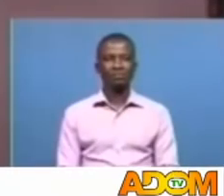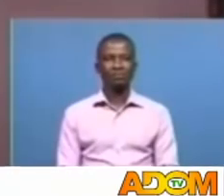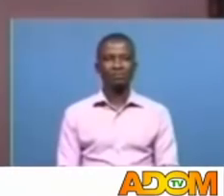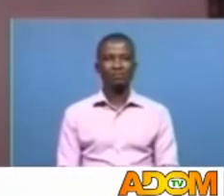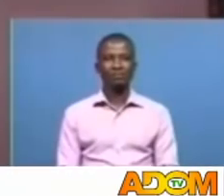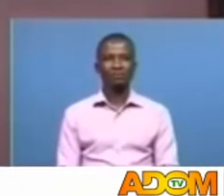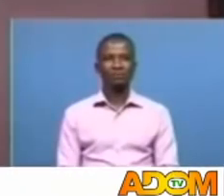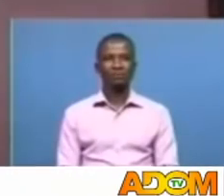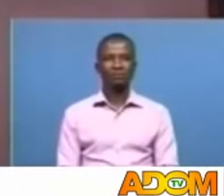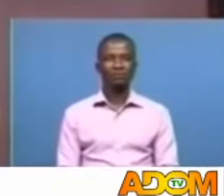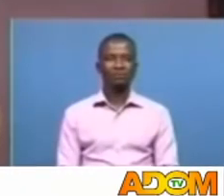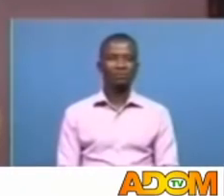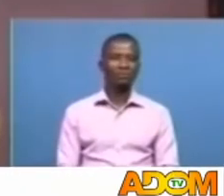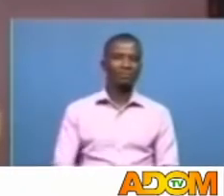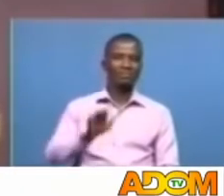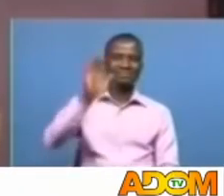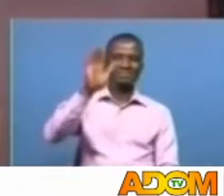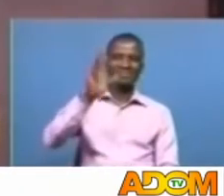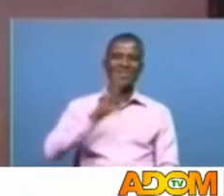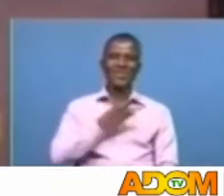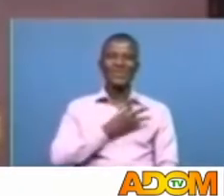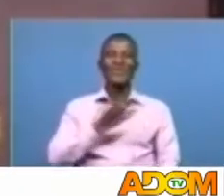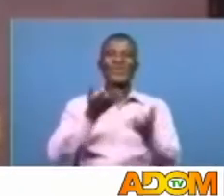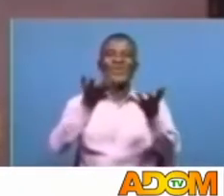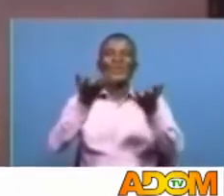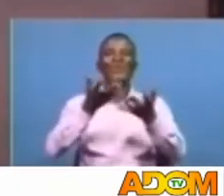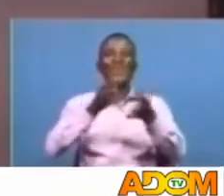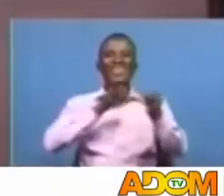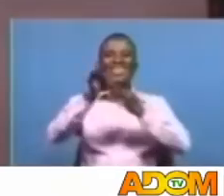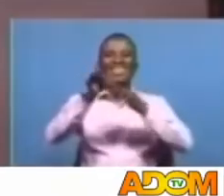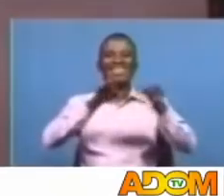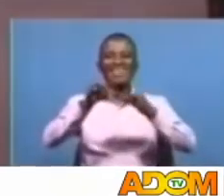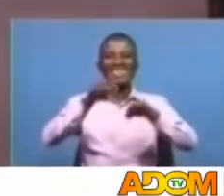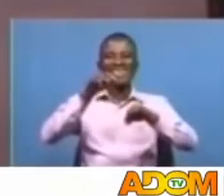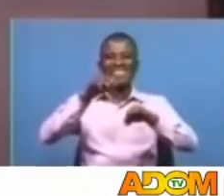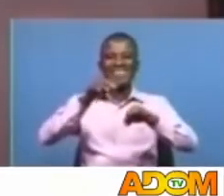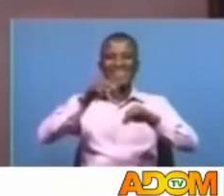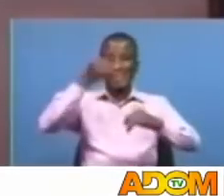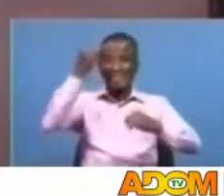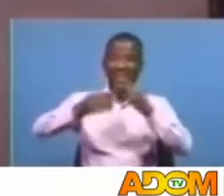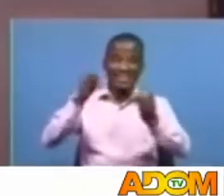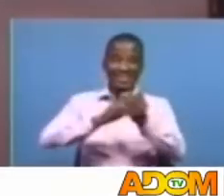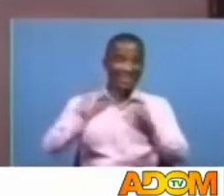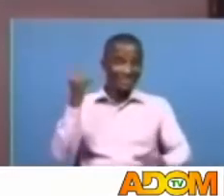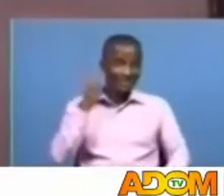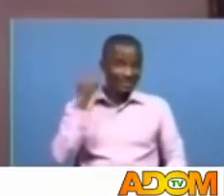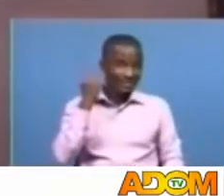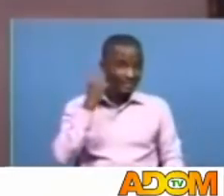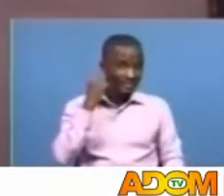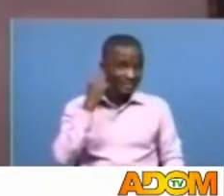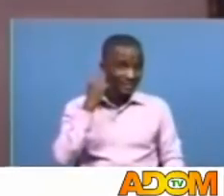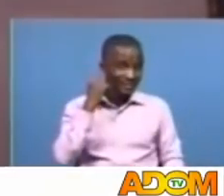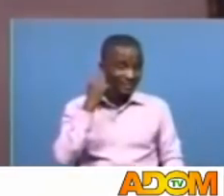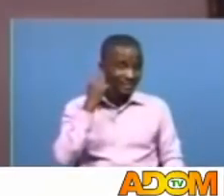we wish also to make the point here for the last time that